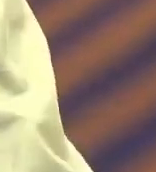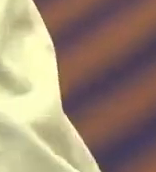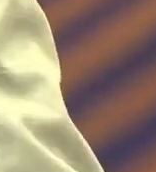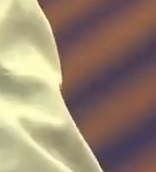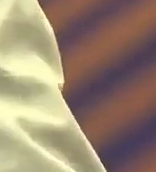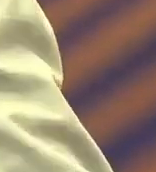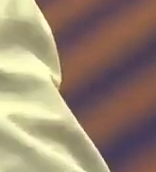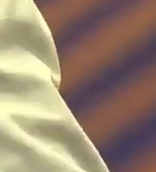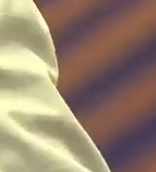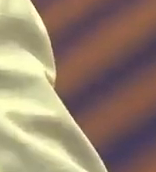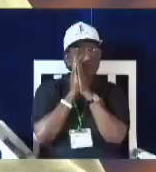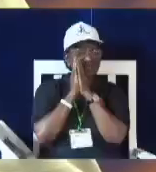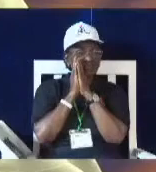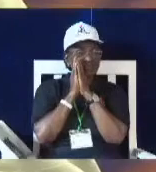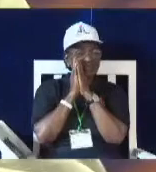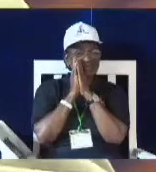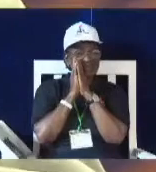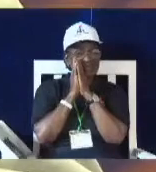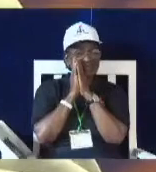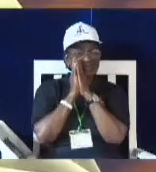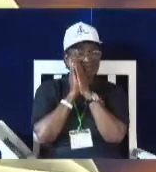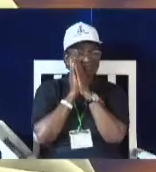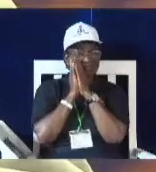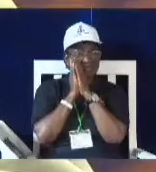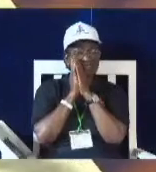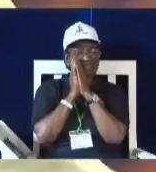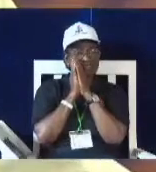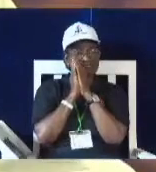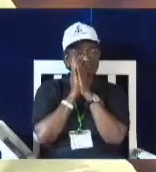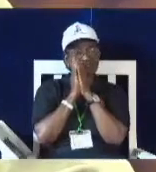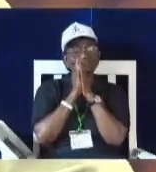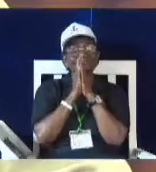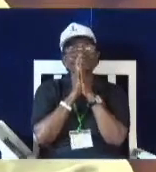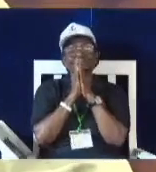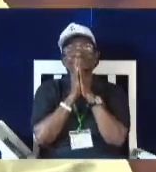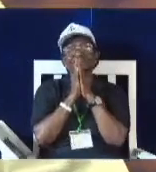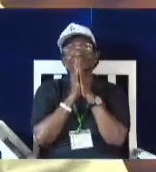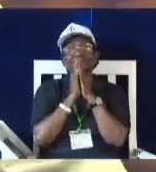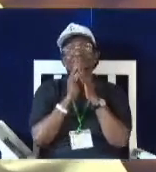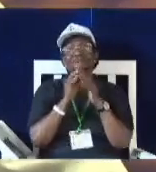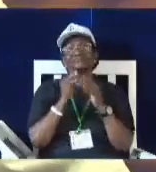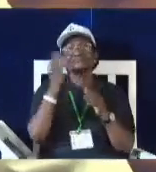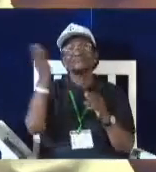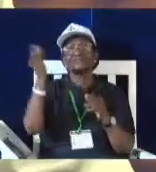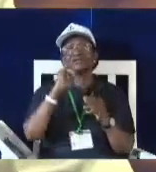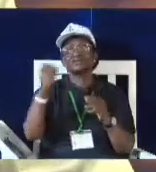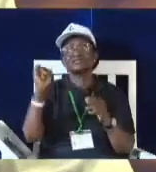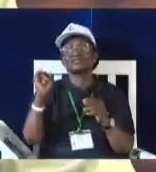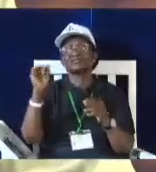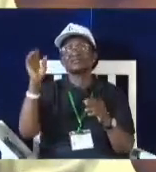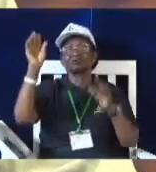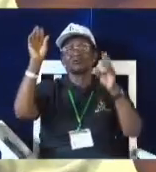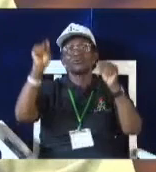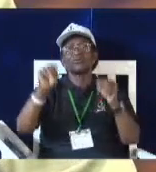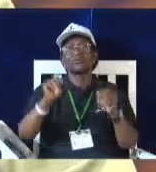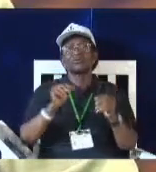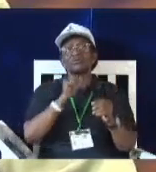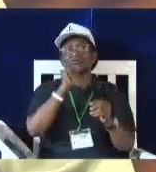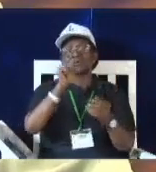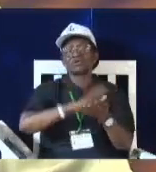First of all, you want to make sure personally that there's no unclean